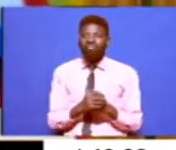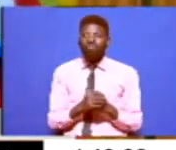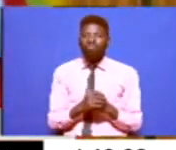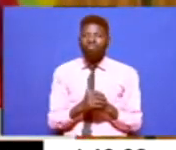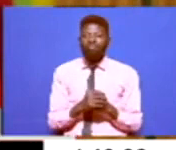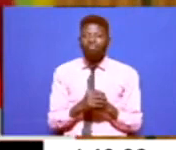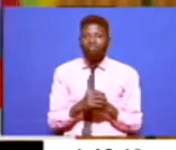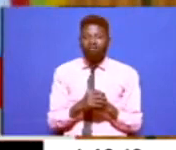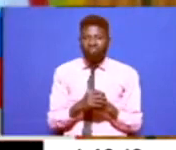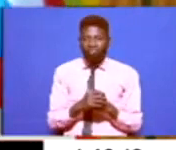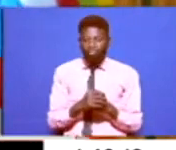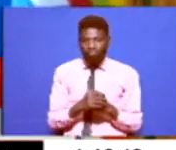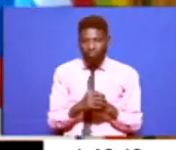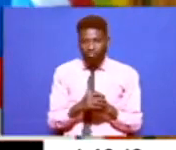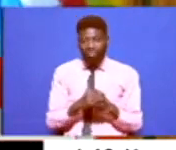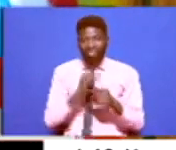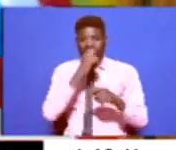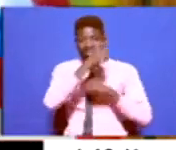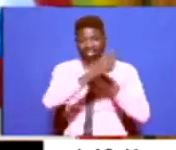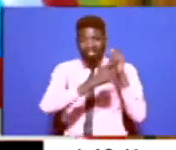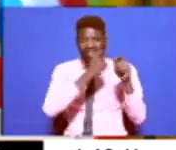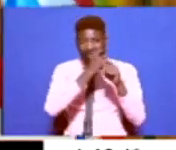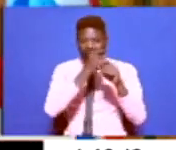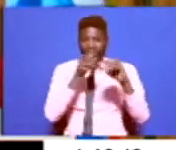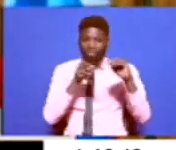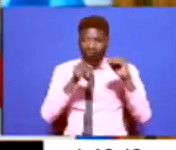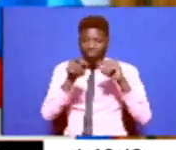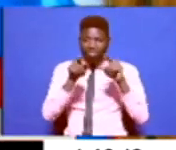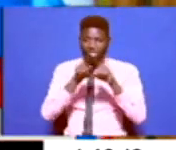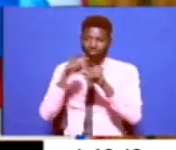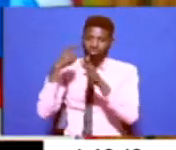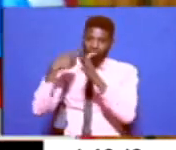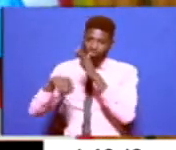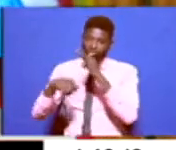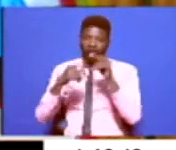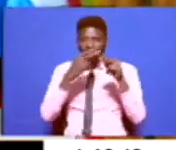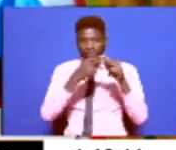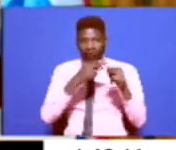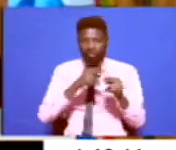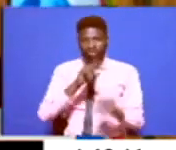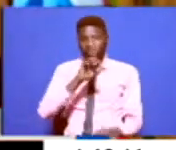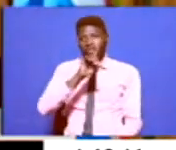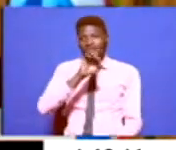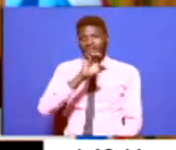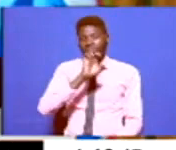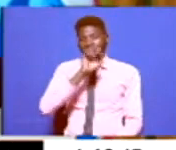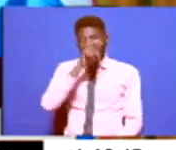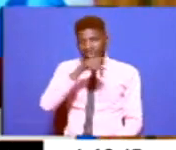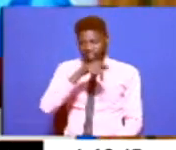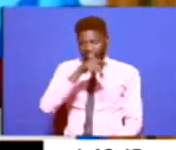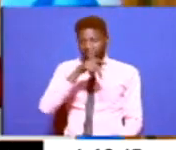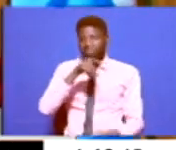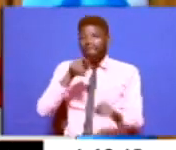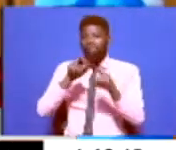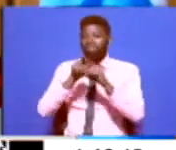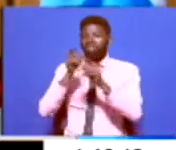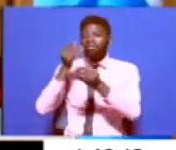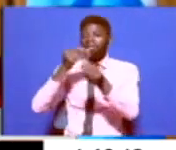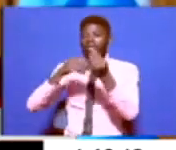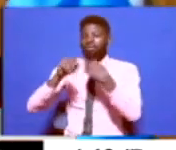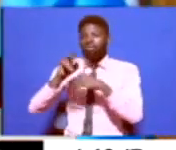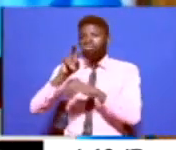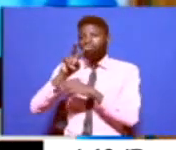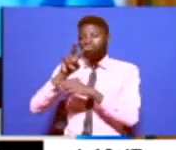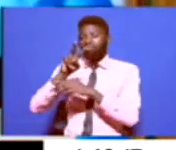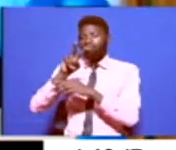Fertilizer type and the price, I'll read the list. For DAP, we will retail at